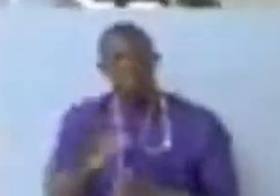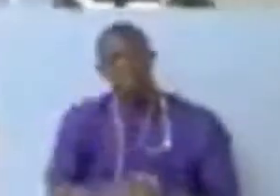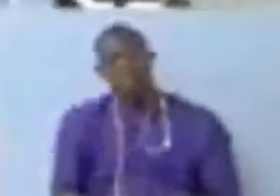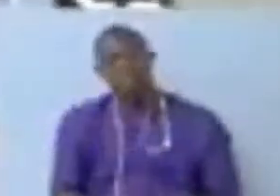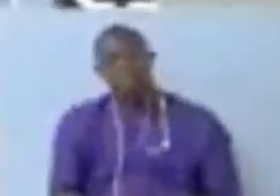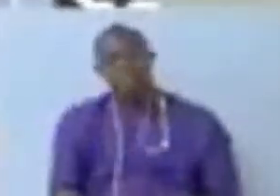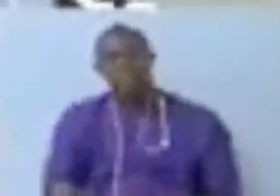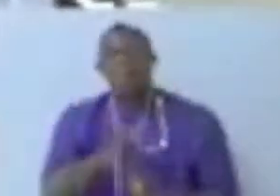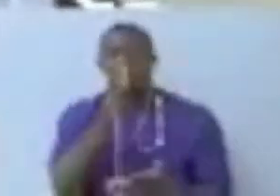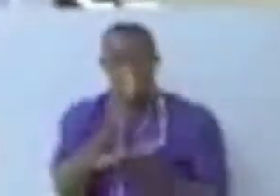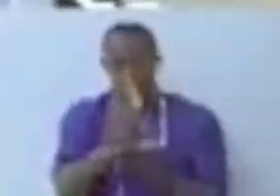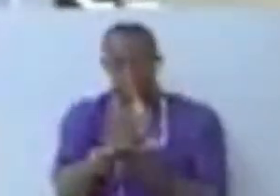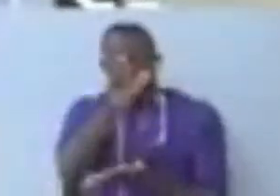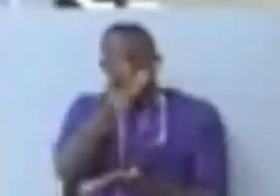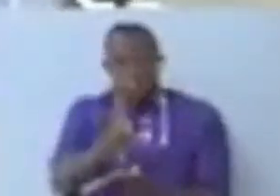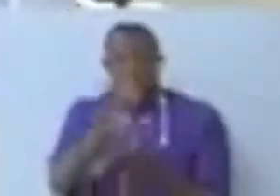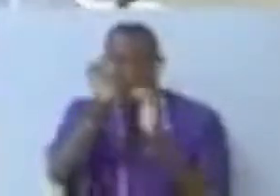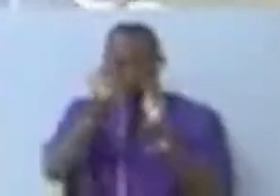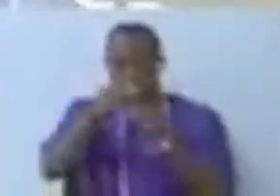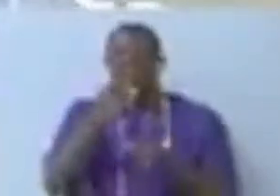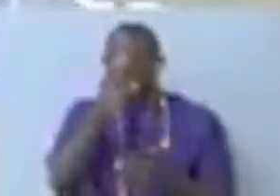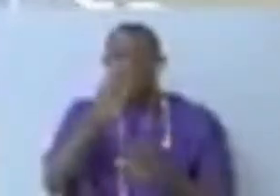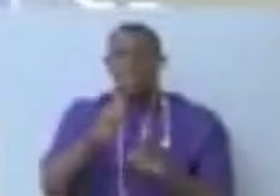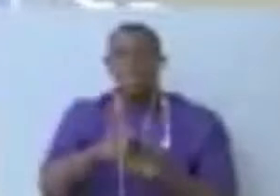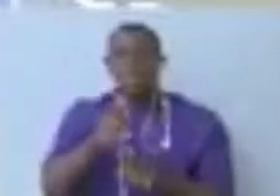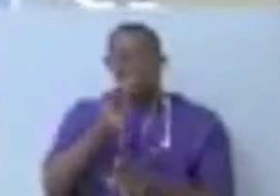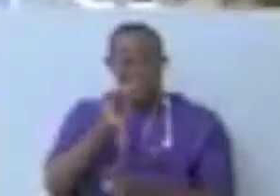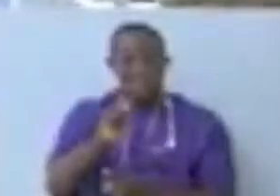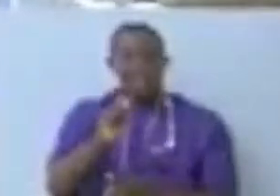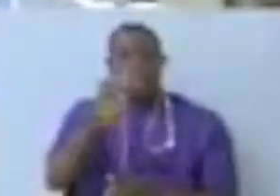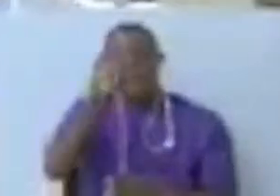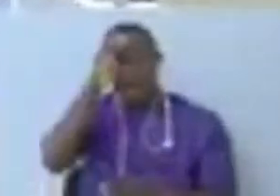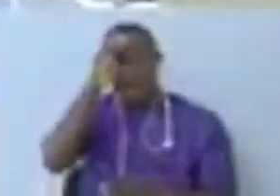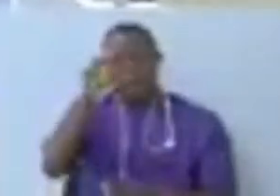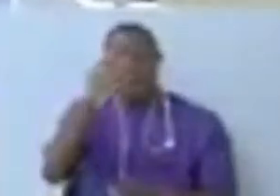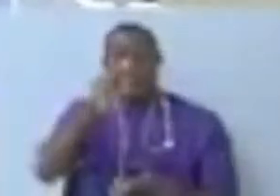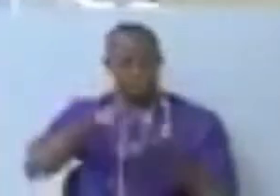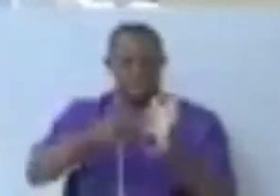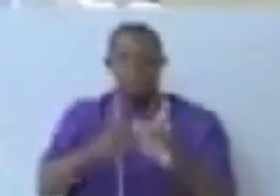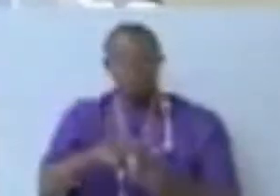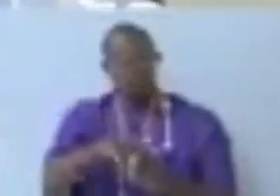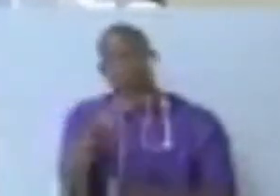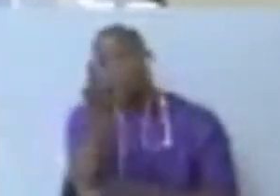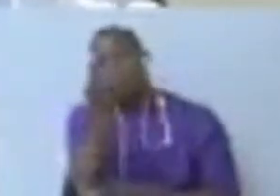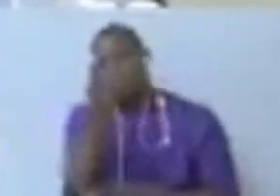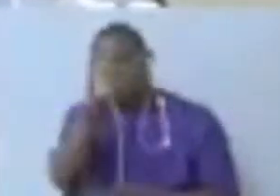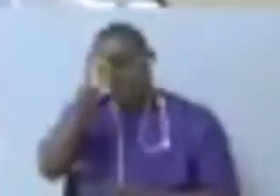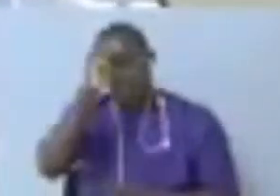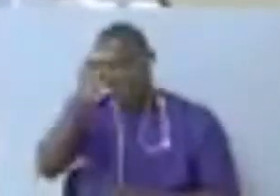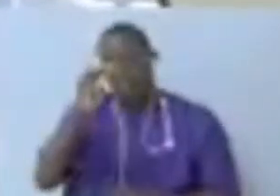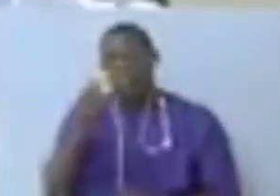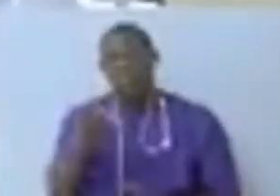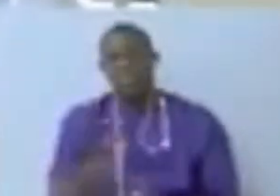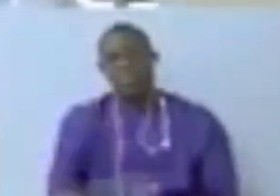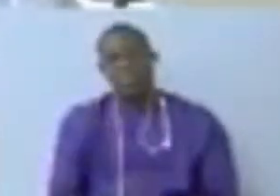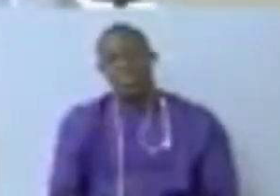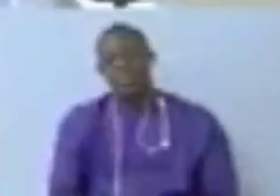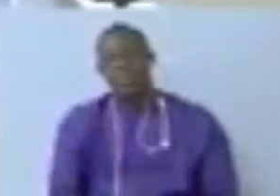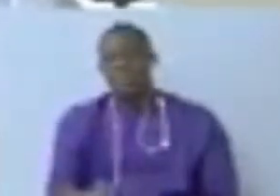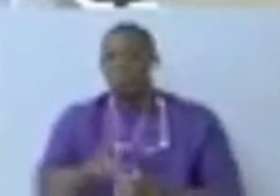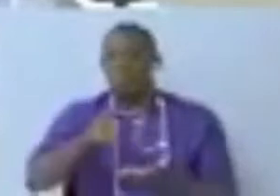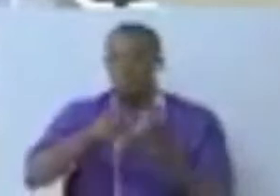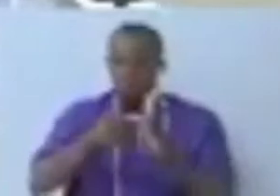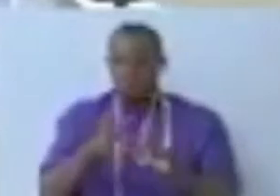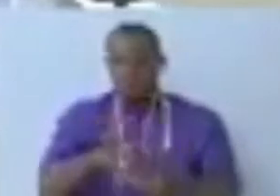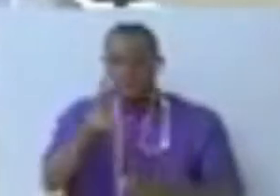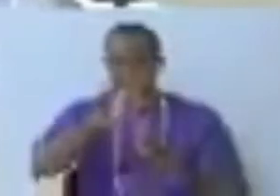the witness would have said the Minister. Minister killing. So he was again